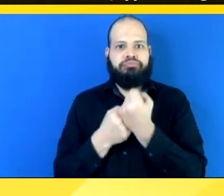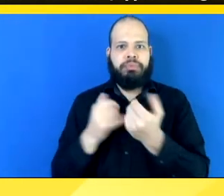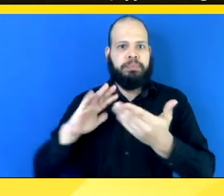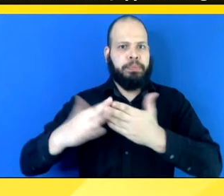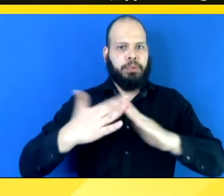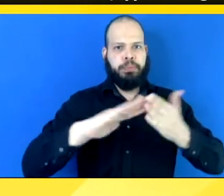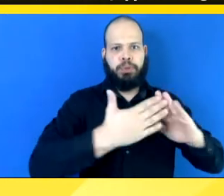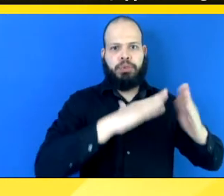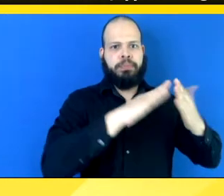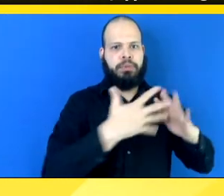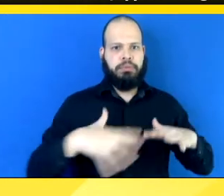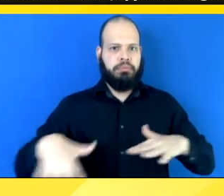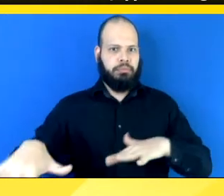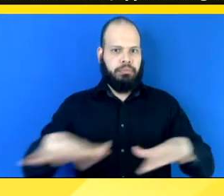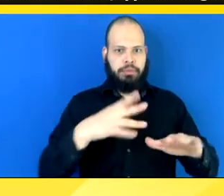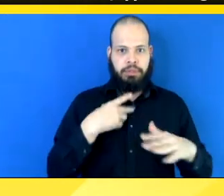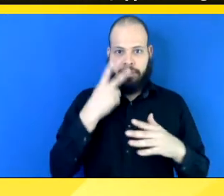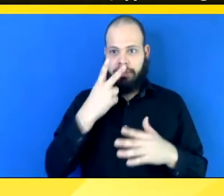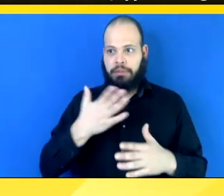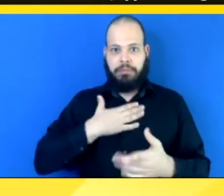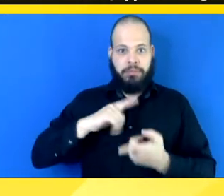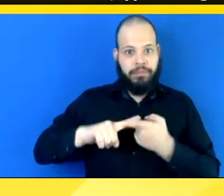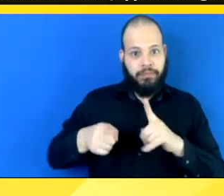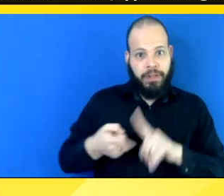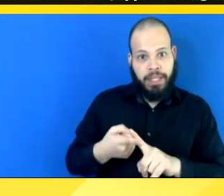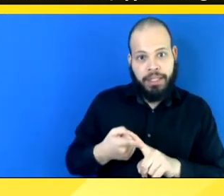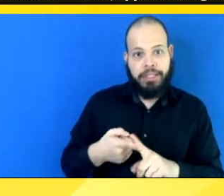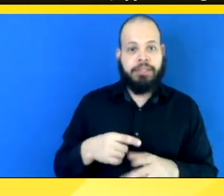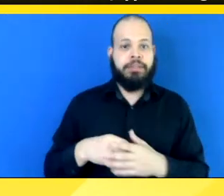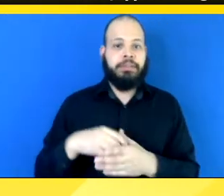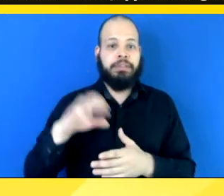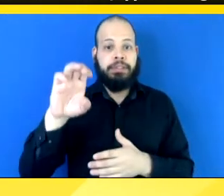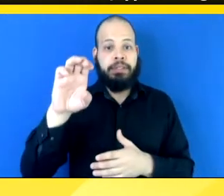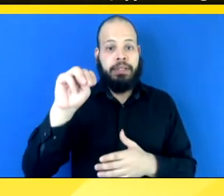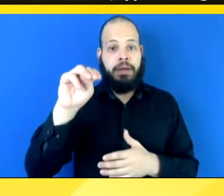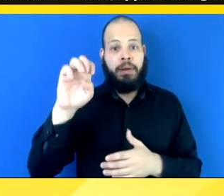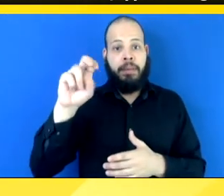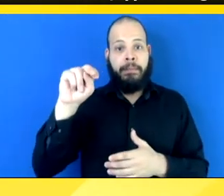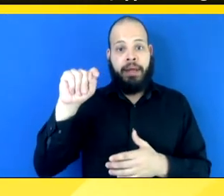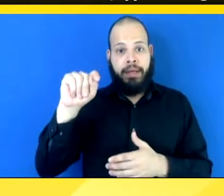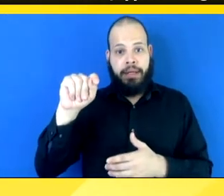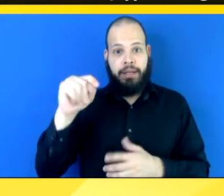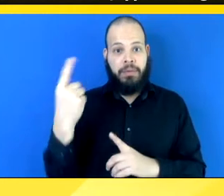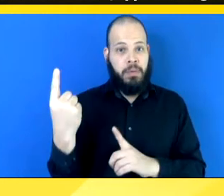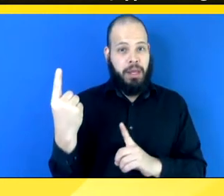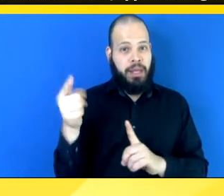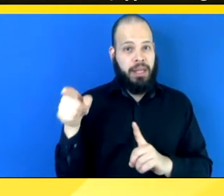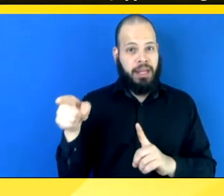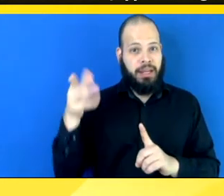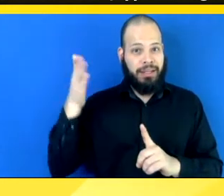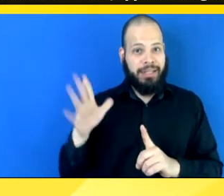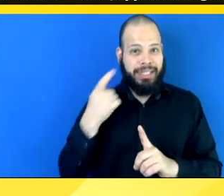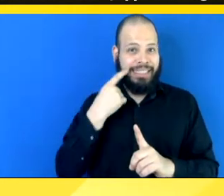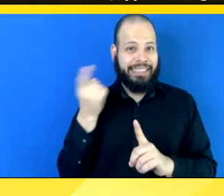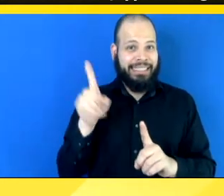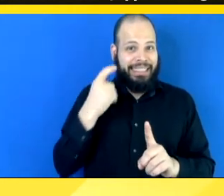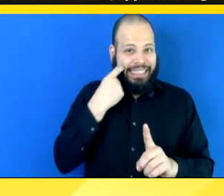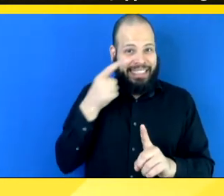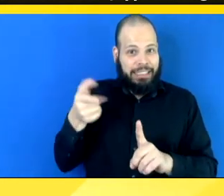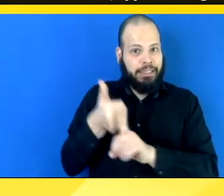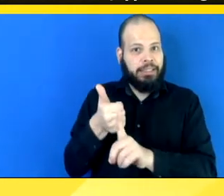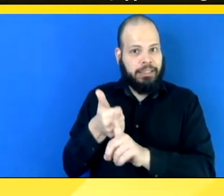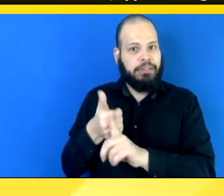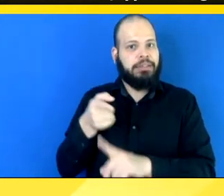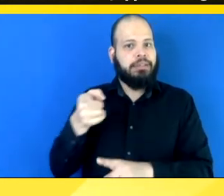friend Emmett, who is standing out there, who talked to me and said, as an Amazon worker, as an Amazon part-time worker